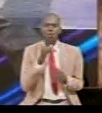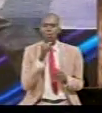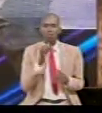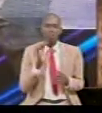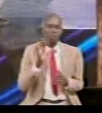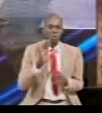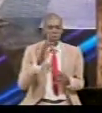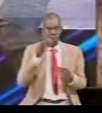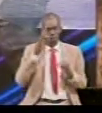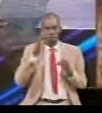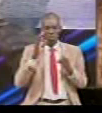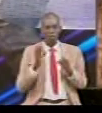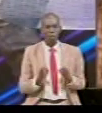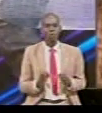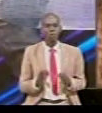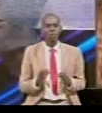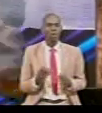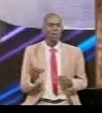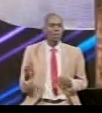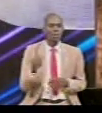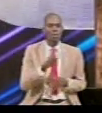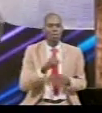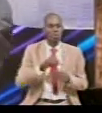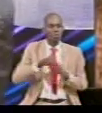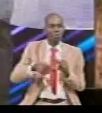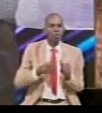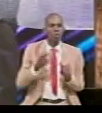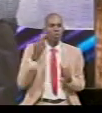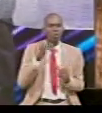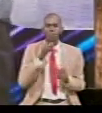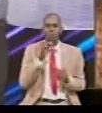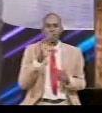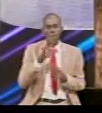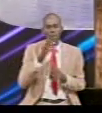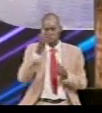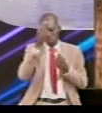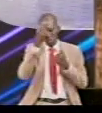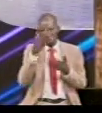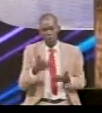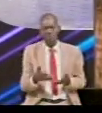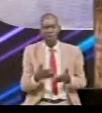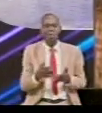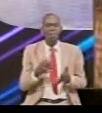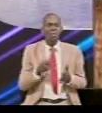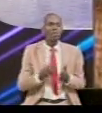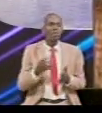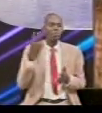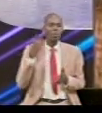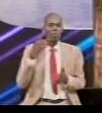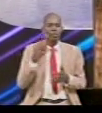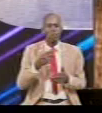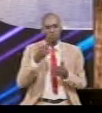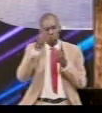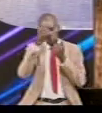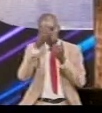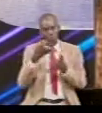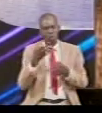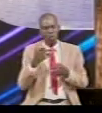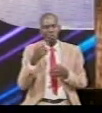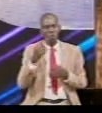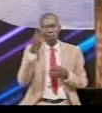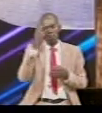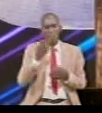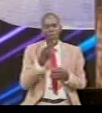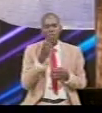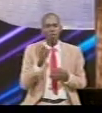was not their obedience. It was the obedience of their parents. So they had nothing to glory of,